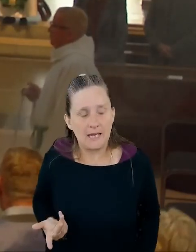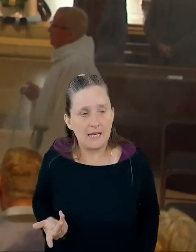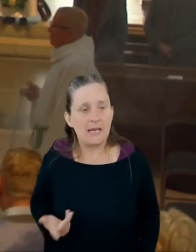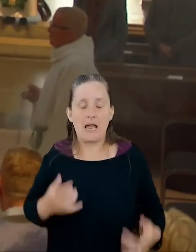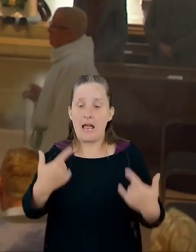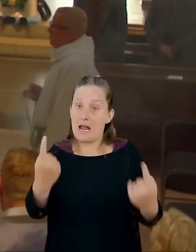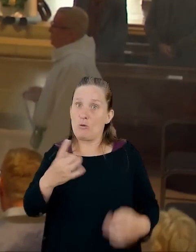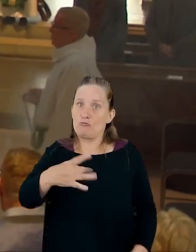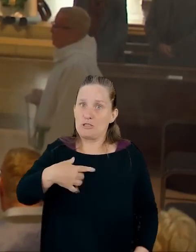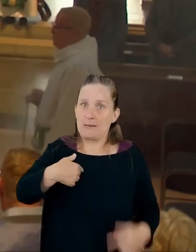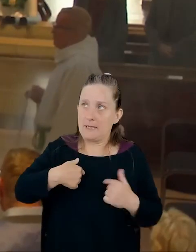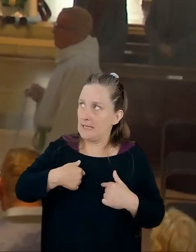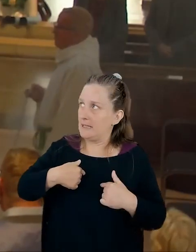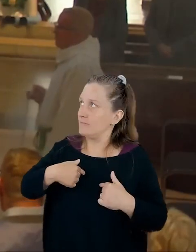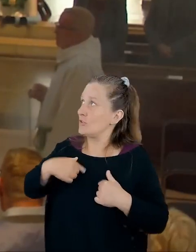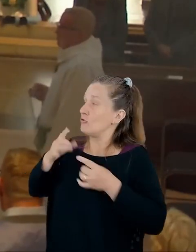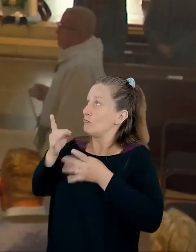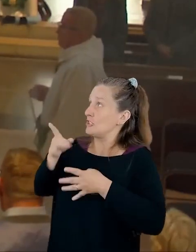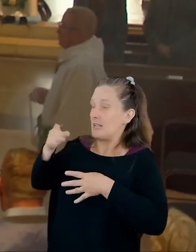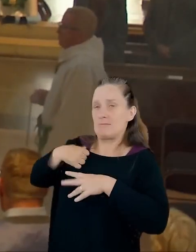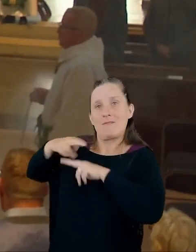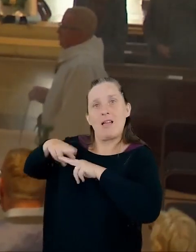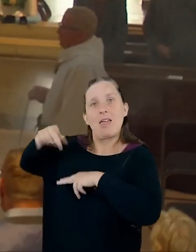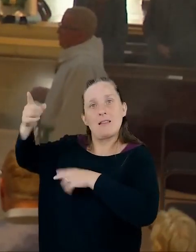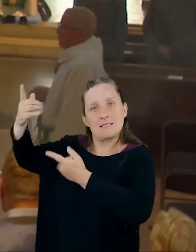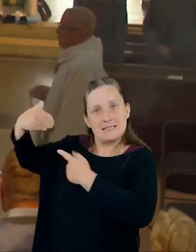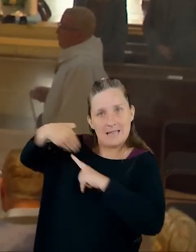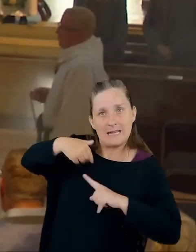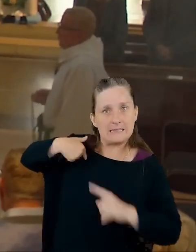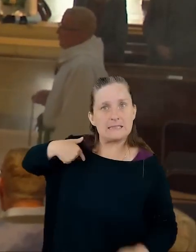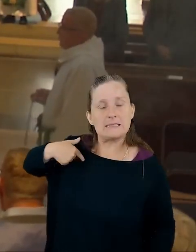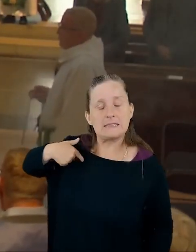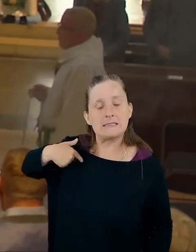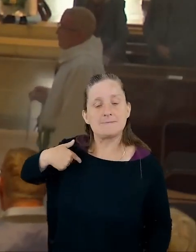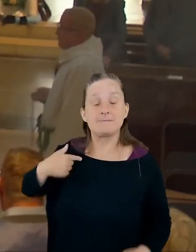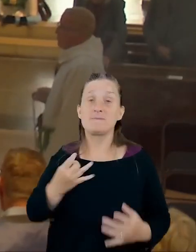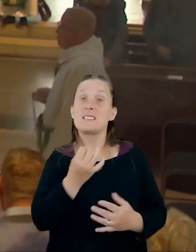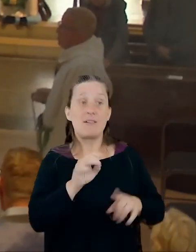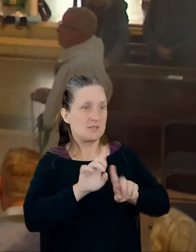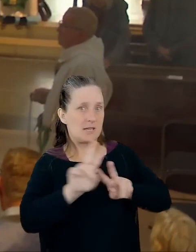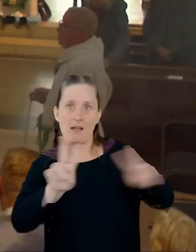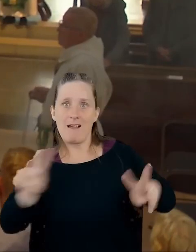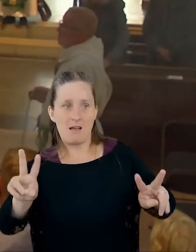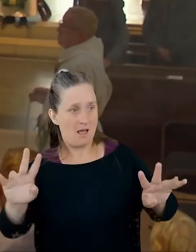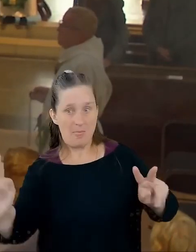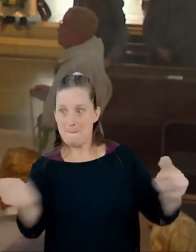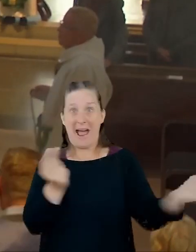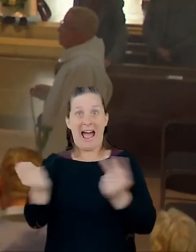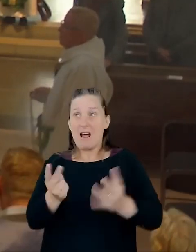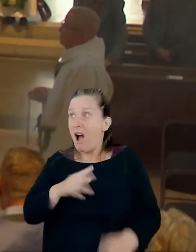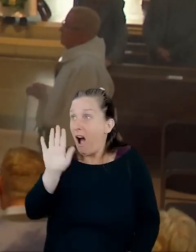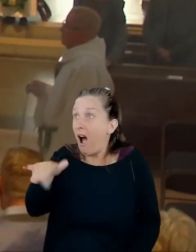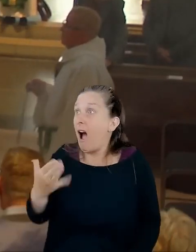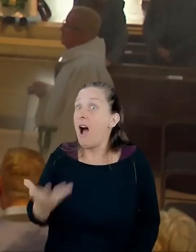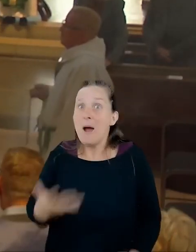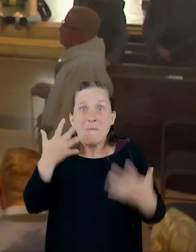rejects me rejects the one who sent me. The 70 returned with joy, saying, Lord,